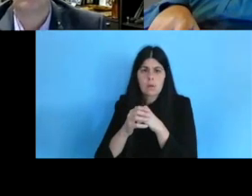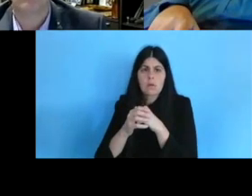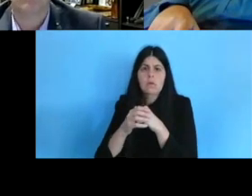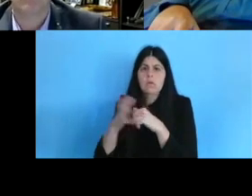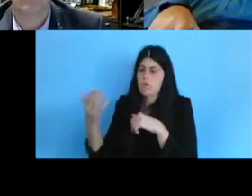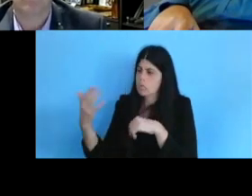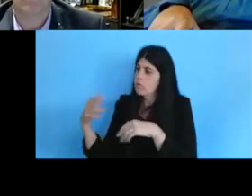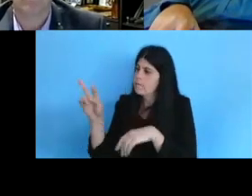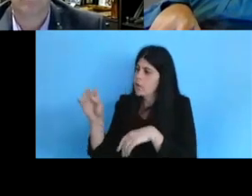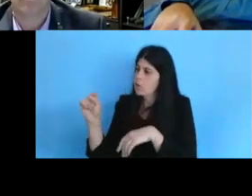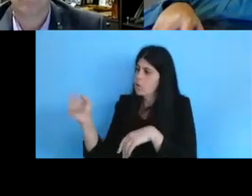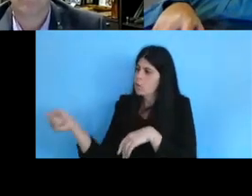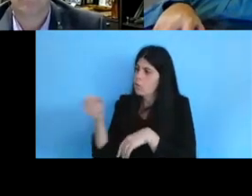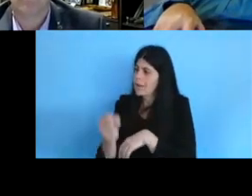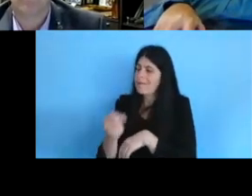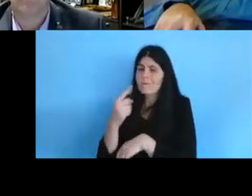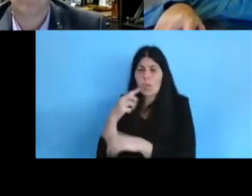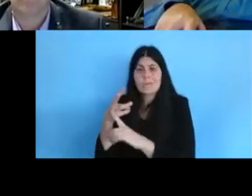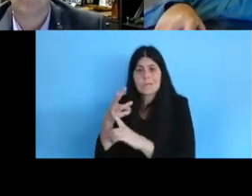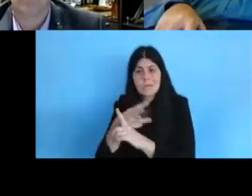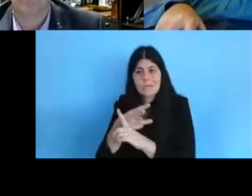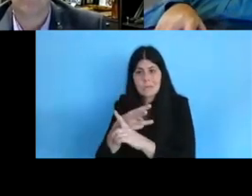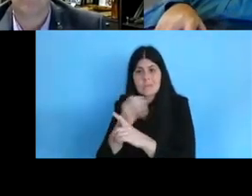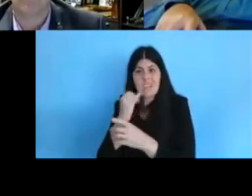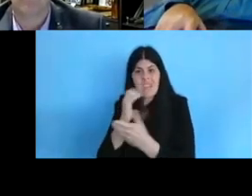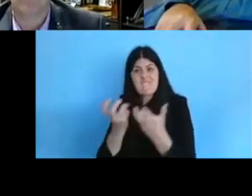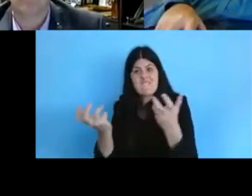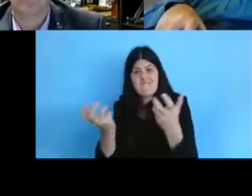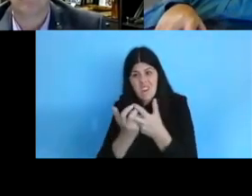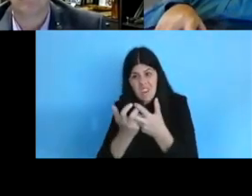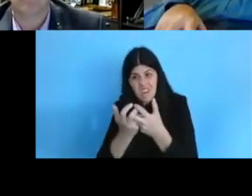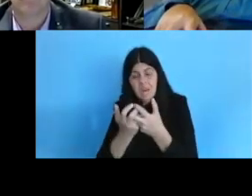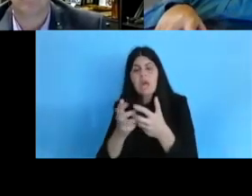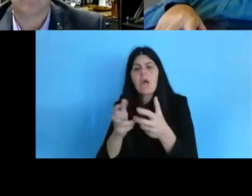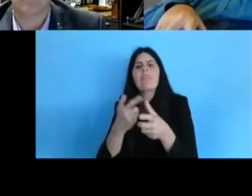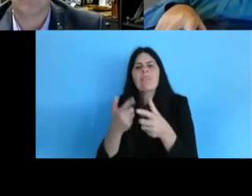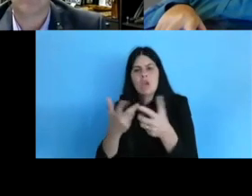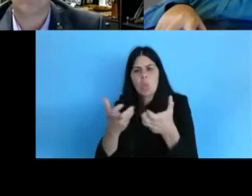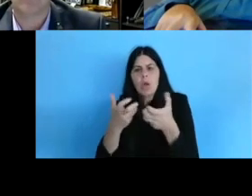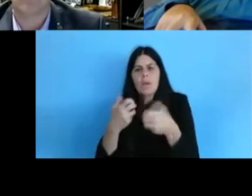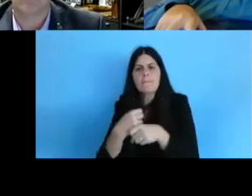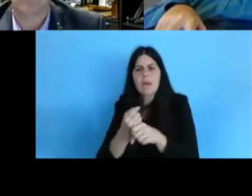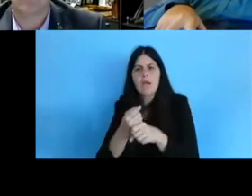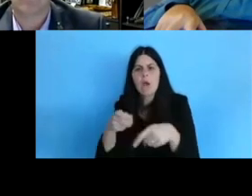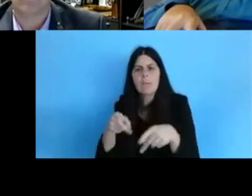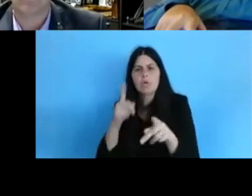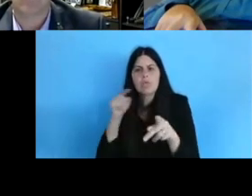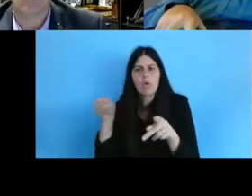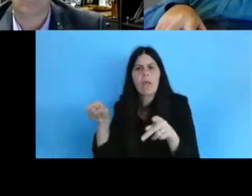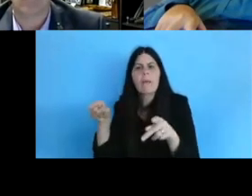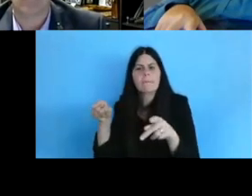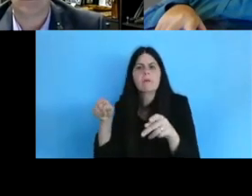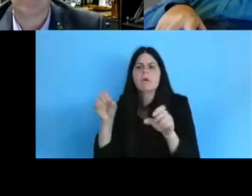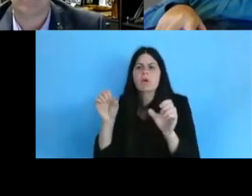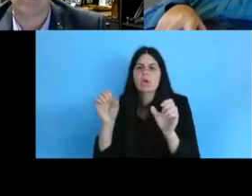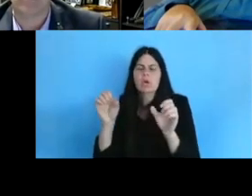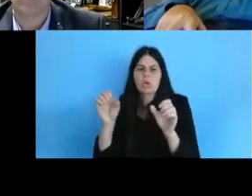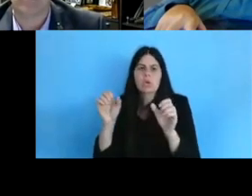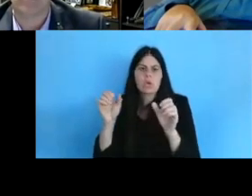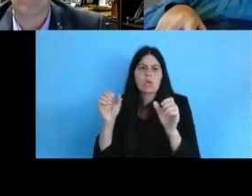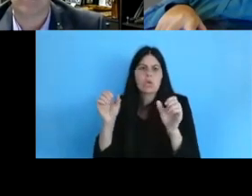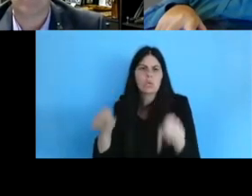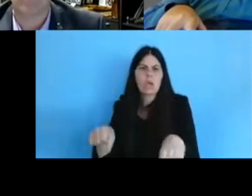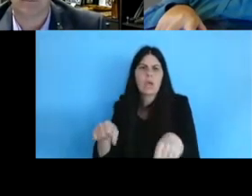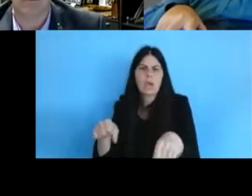in for 6 months. If they fit in and you want to create an opportunity for them, you have an opportunity to use a special hiring